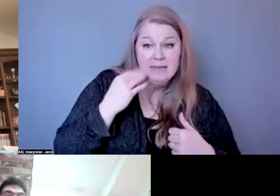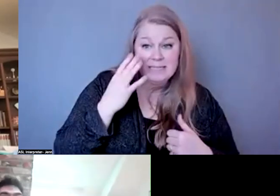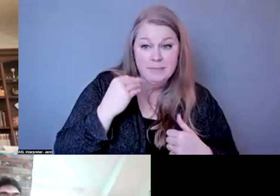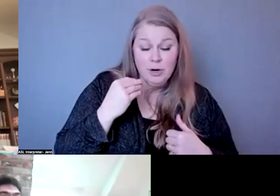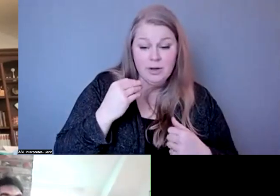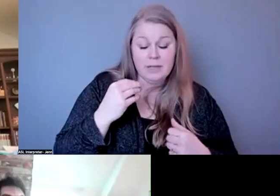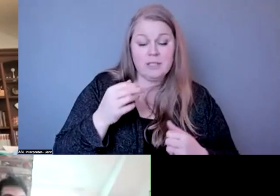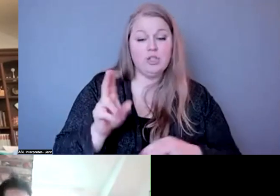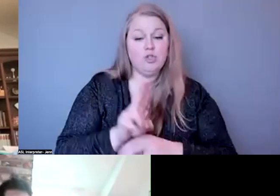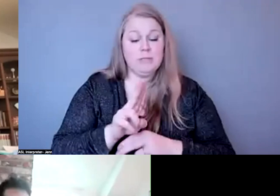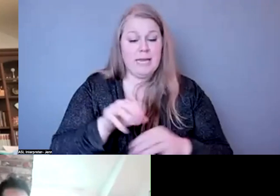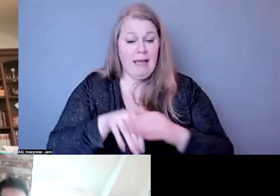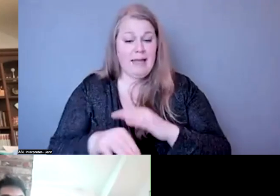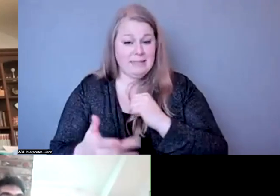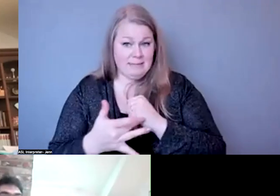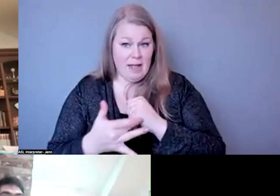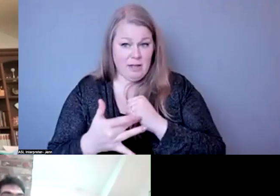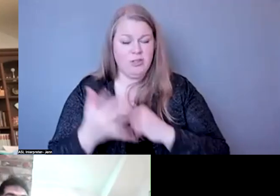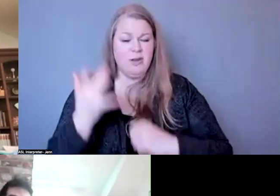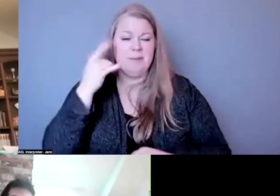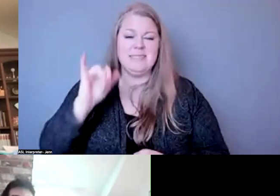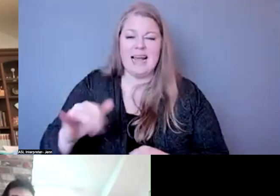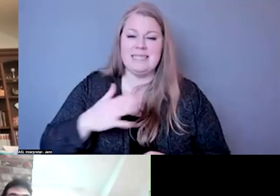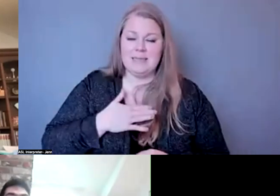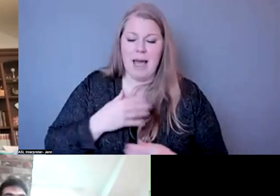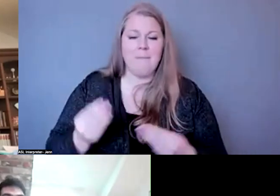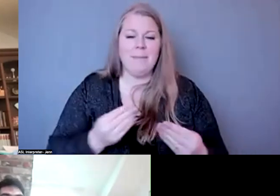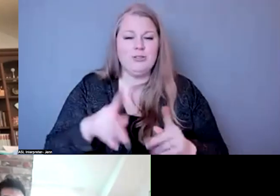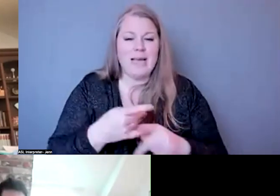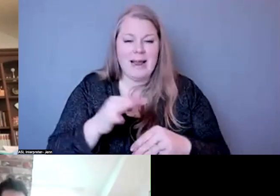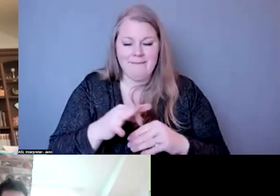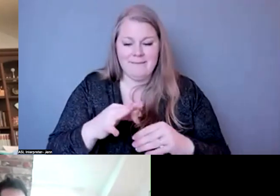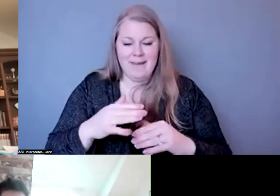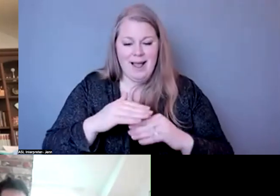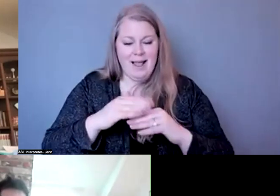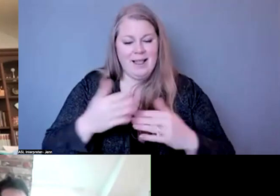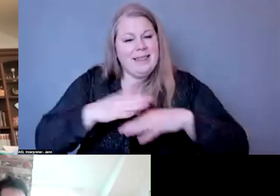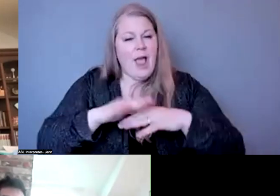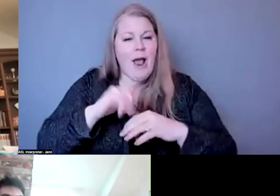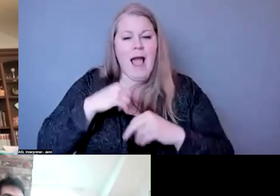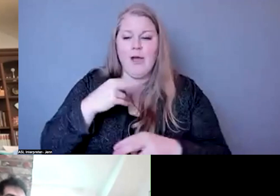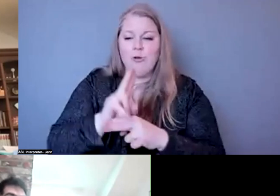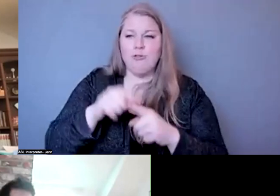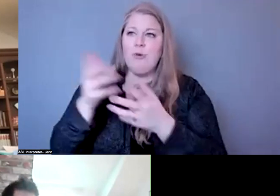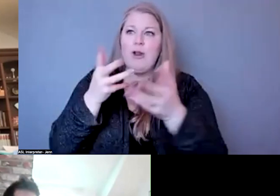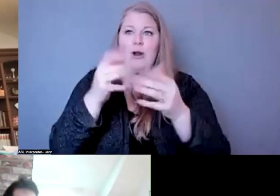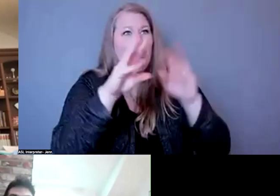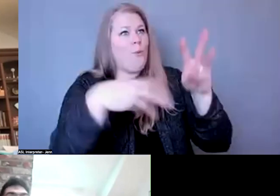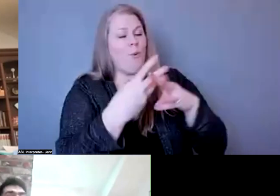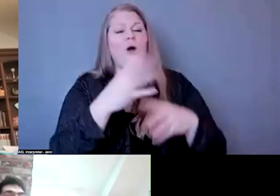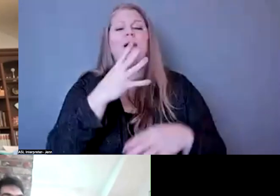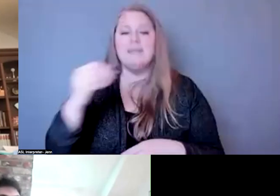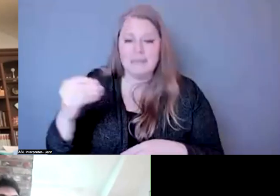using access technologies, because that's my mediation layer to interact with the world, and also helping create them